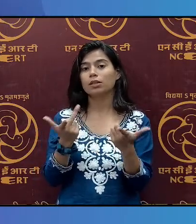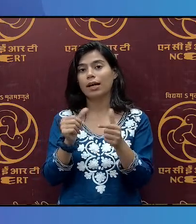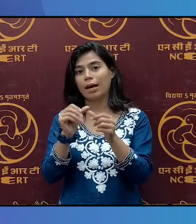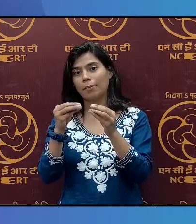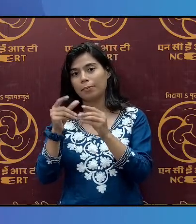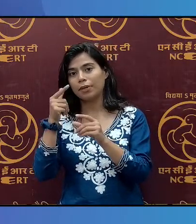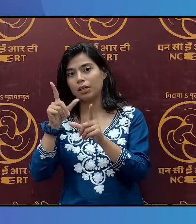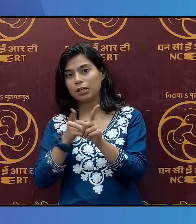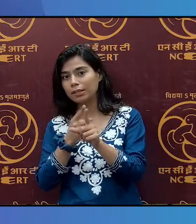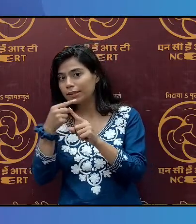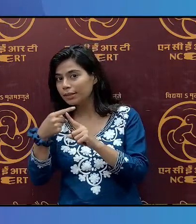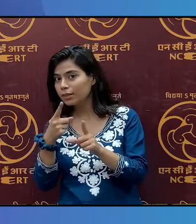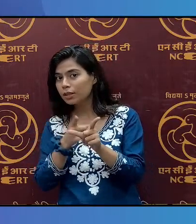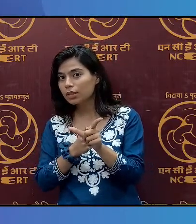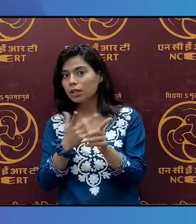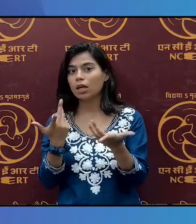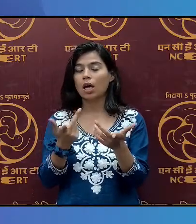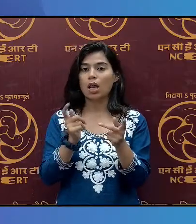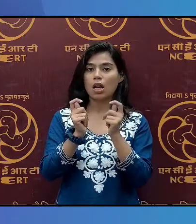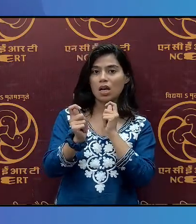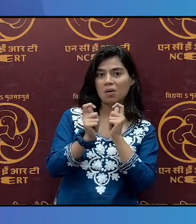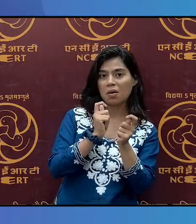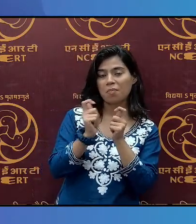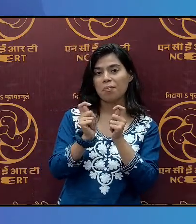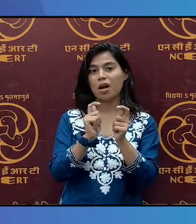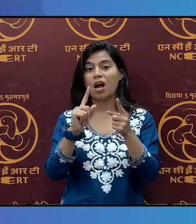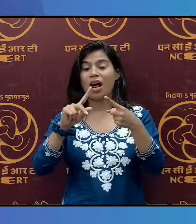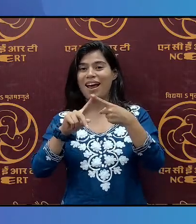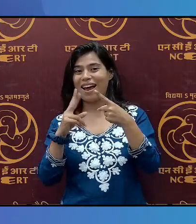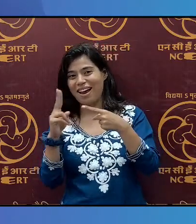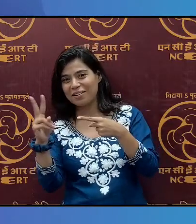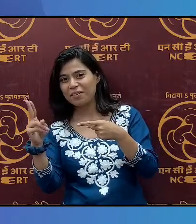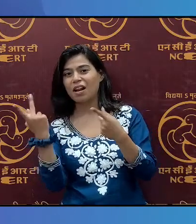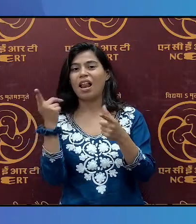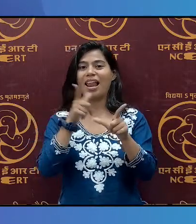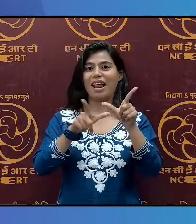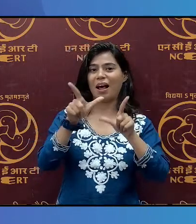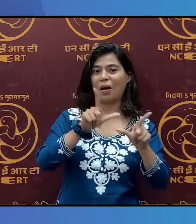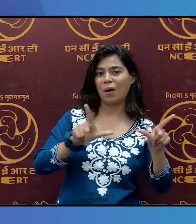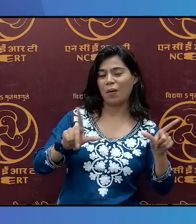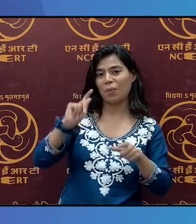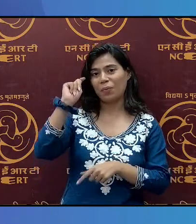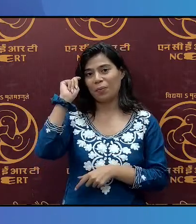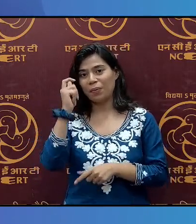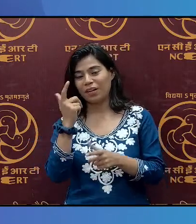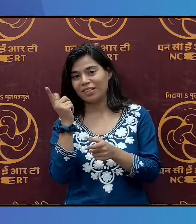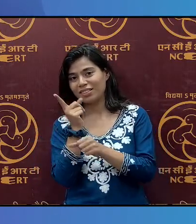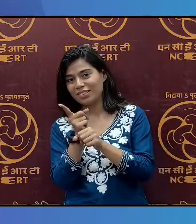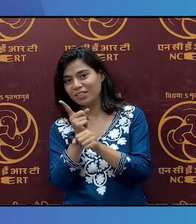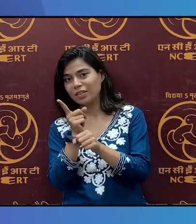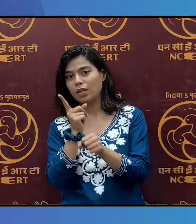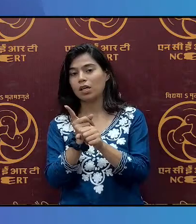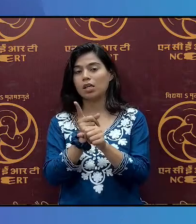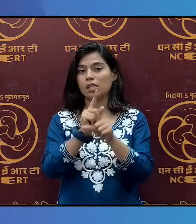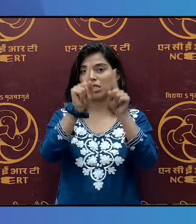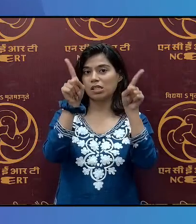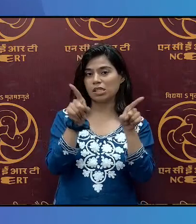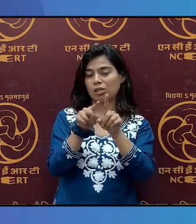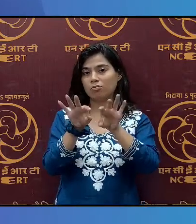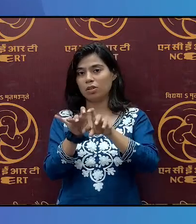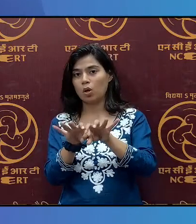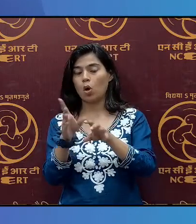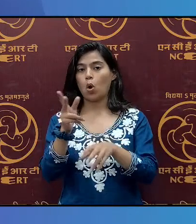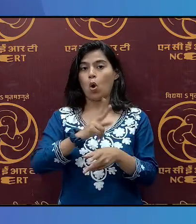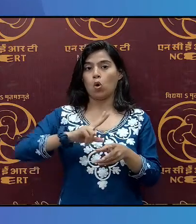be journalists, reporters, editors, language teachers, screenwriter, lawyers, civil